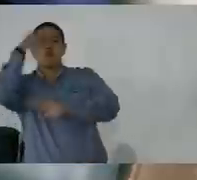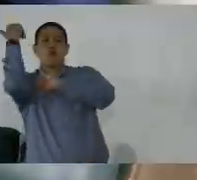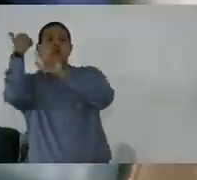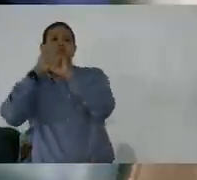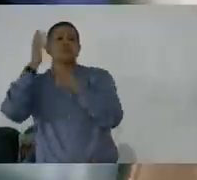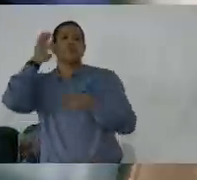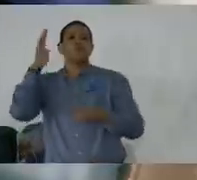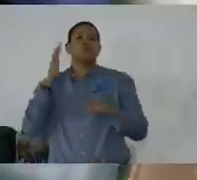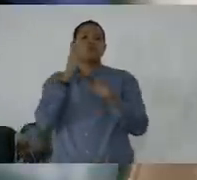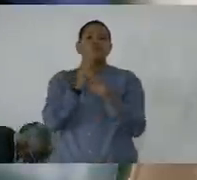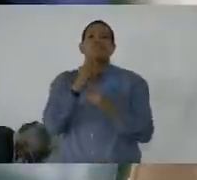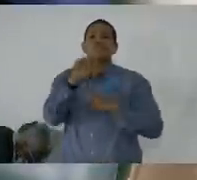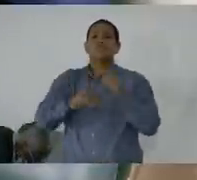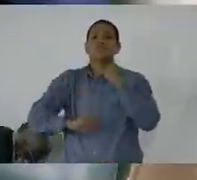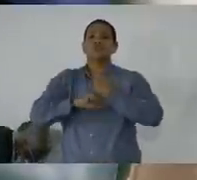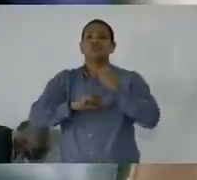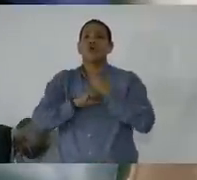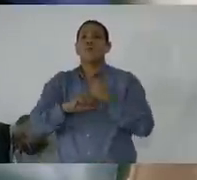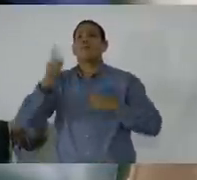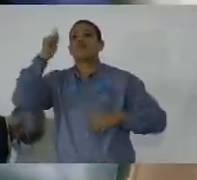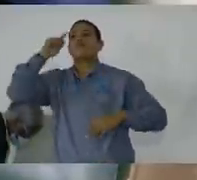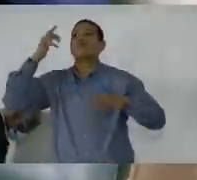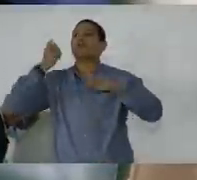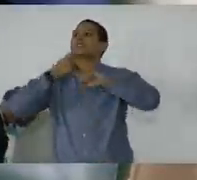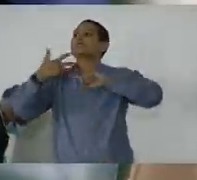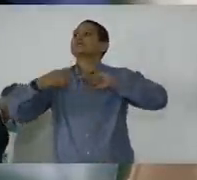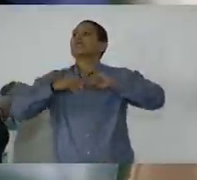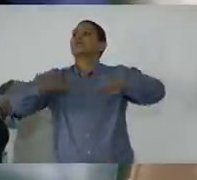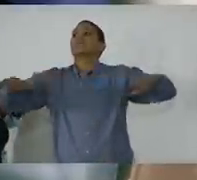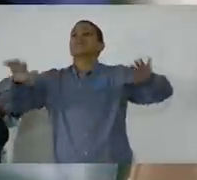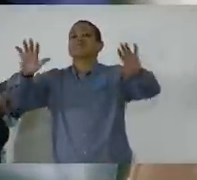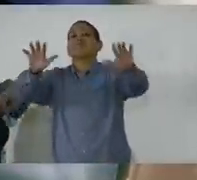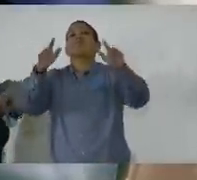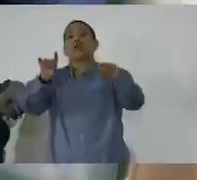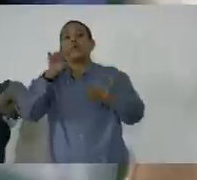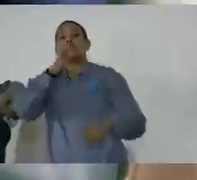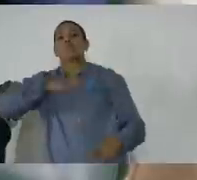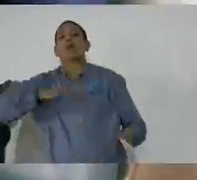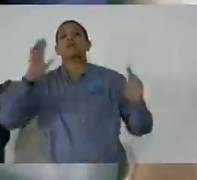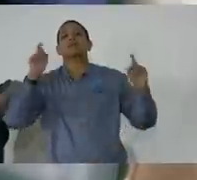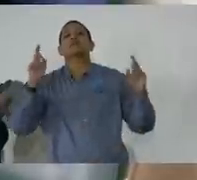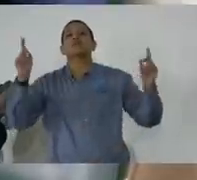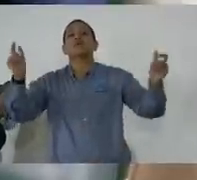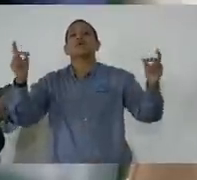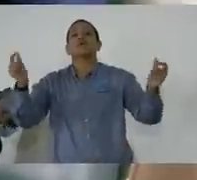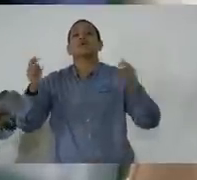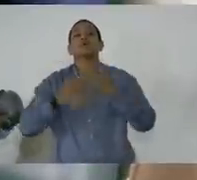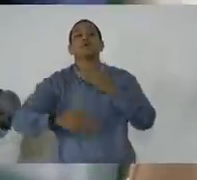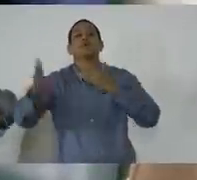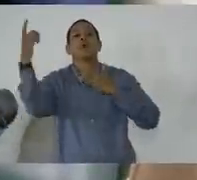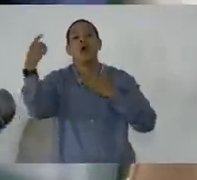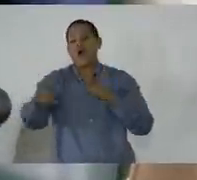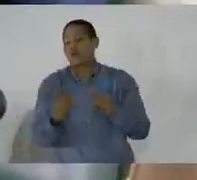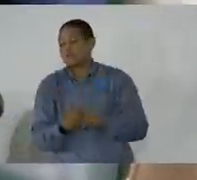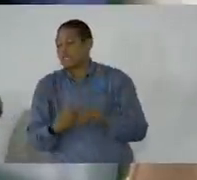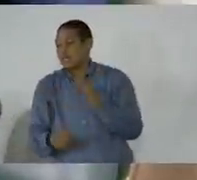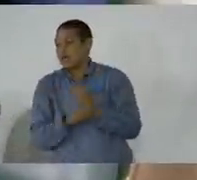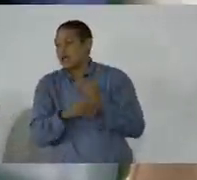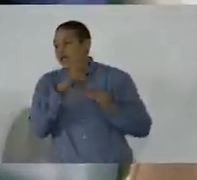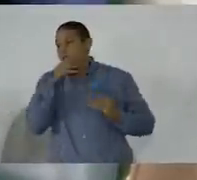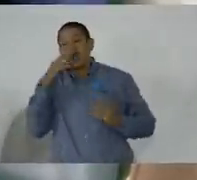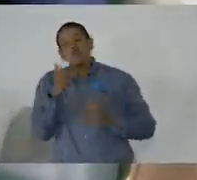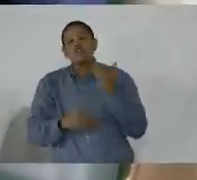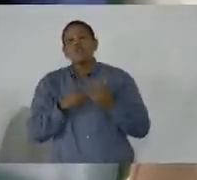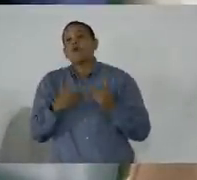will receive the support of Cabinet to be expanded. Madam Speaker, I just want to quickly move to